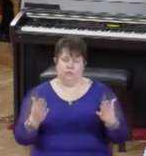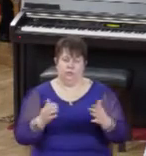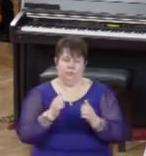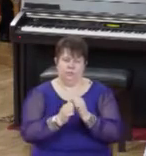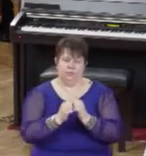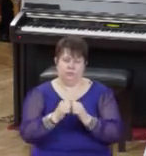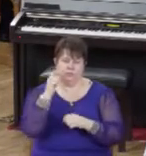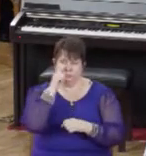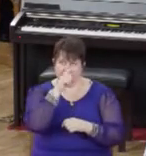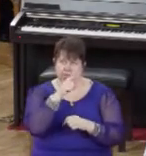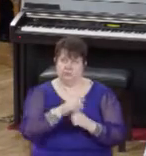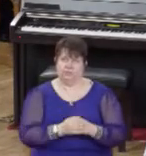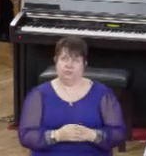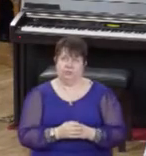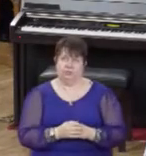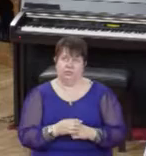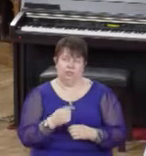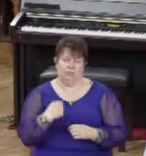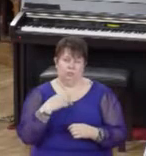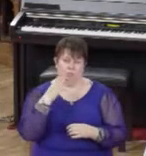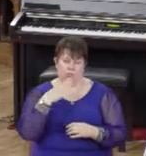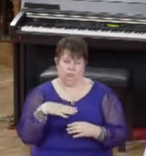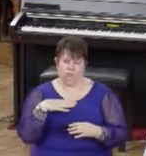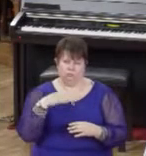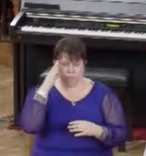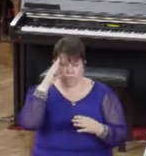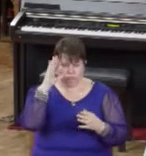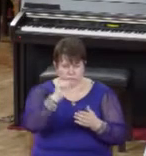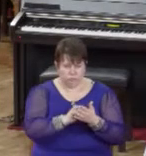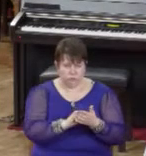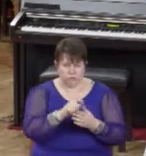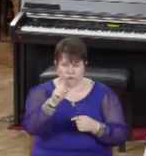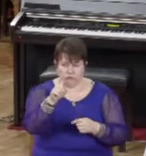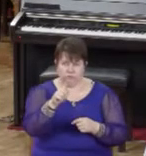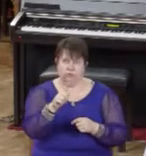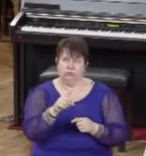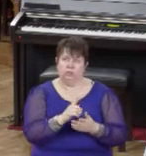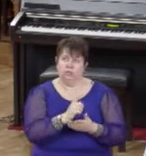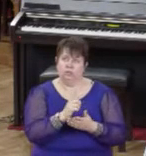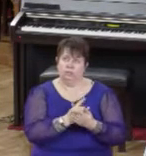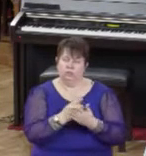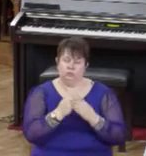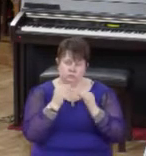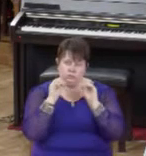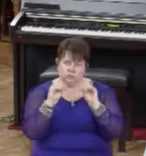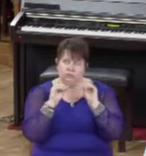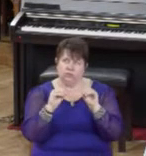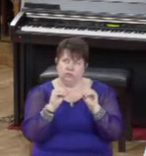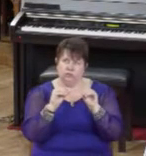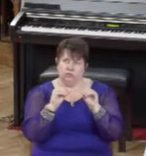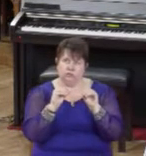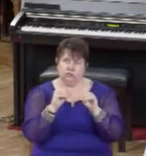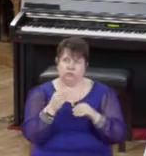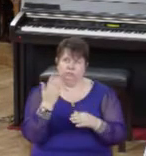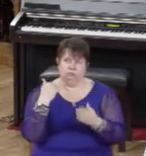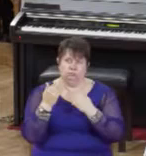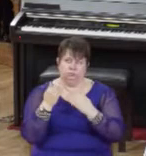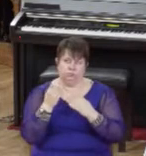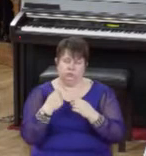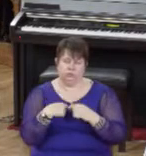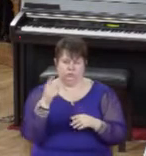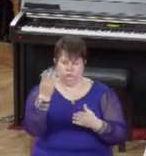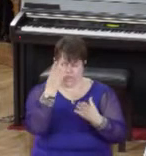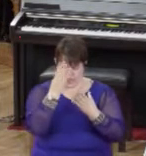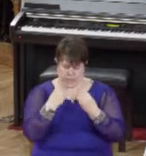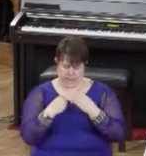Now, brothers and sisters, I want to remind you of the gospel I preached to you, which you received and